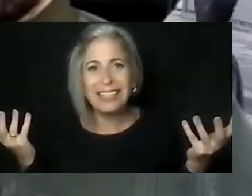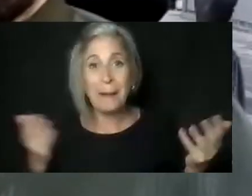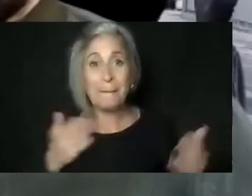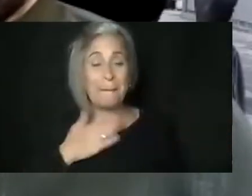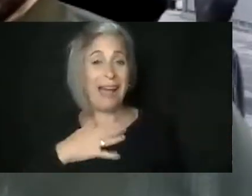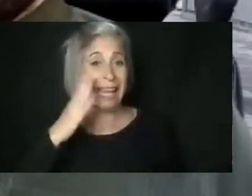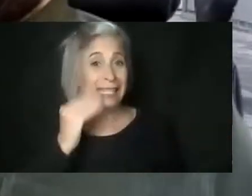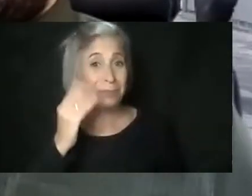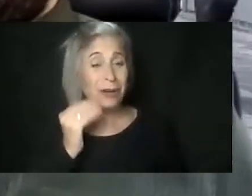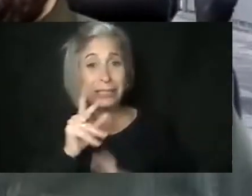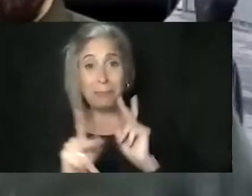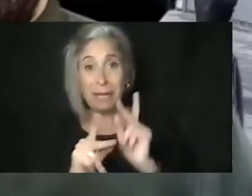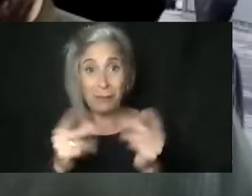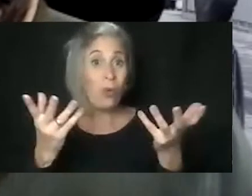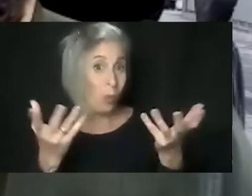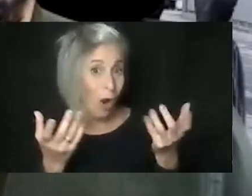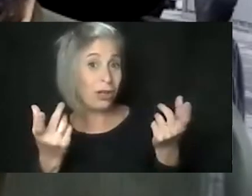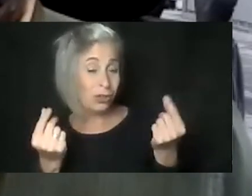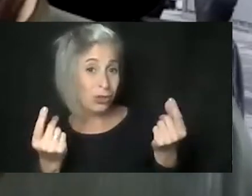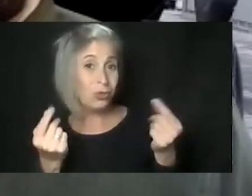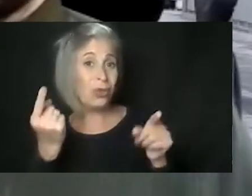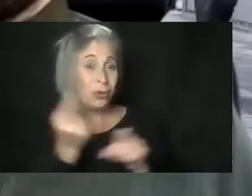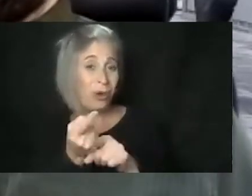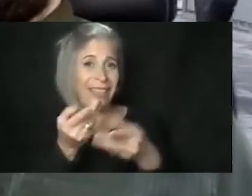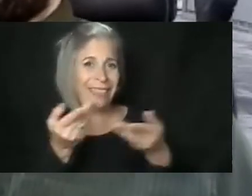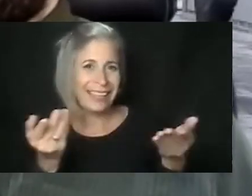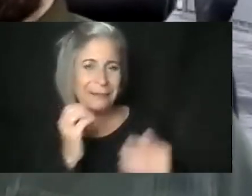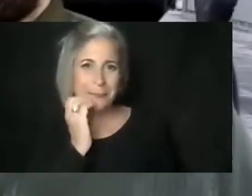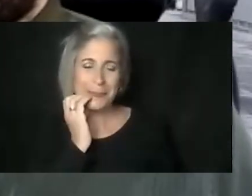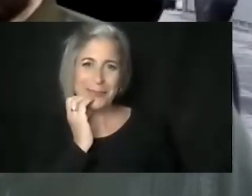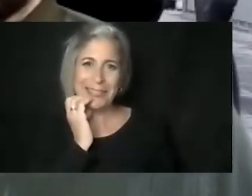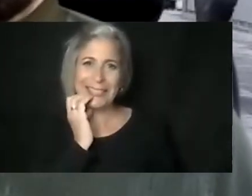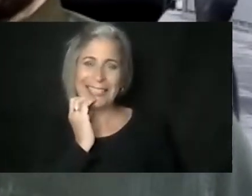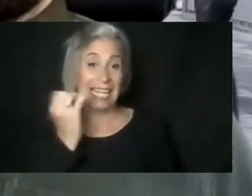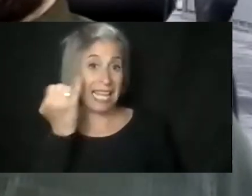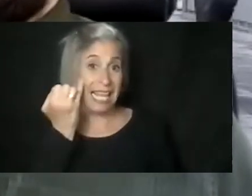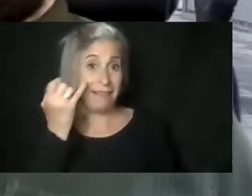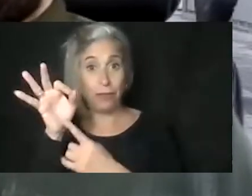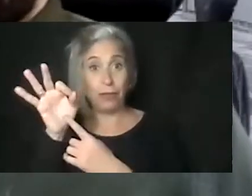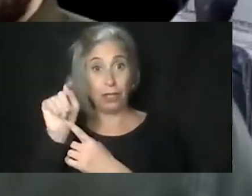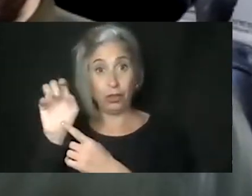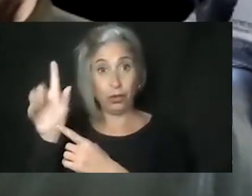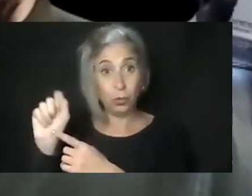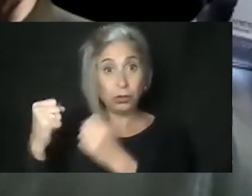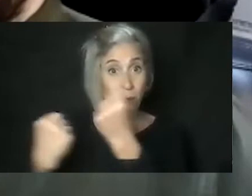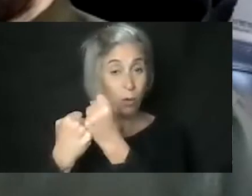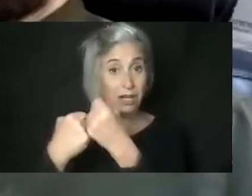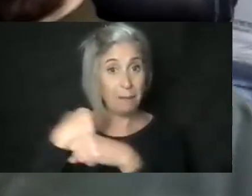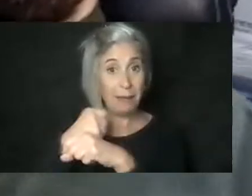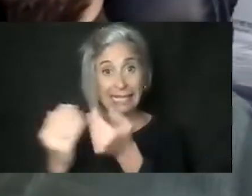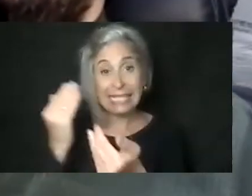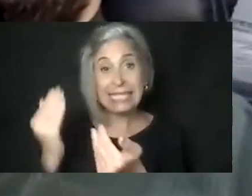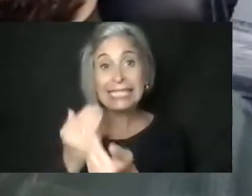experience, most people do want to do the right thing. And if the tools support it and make it easy